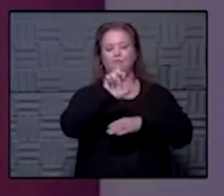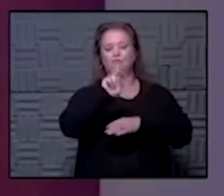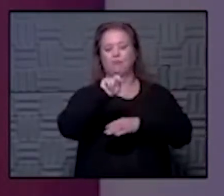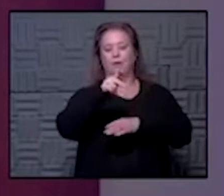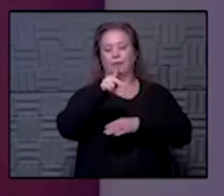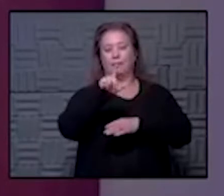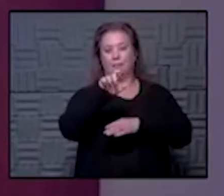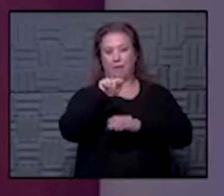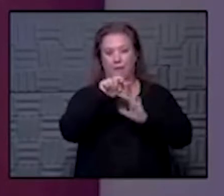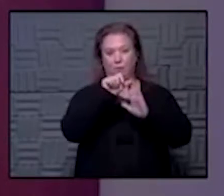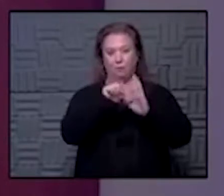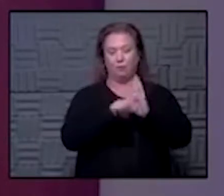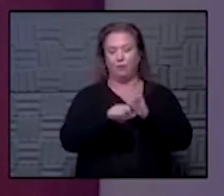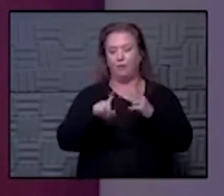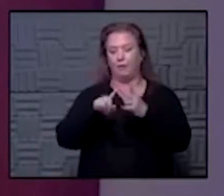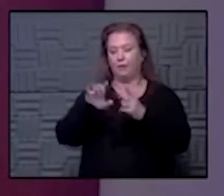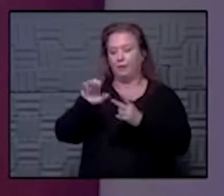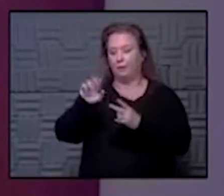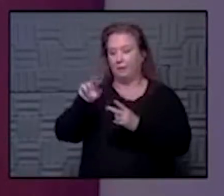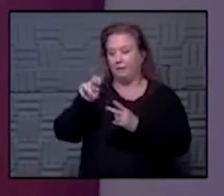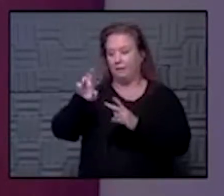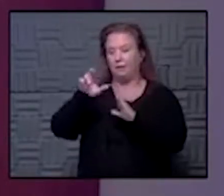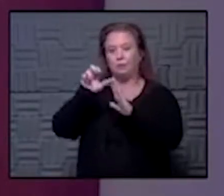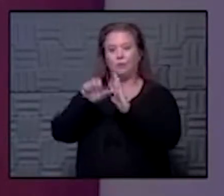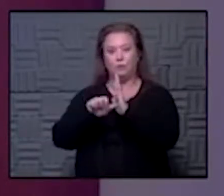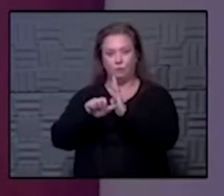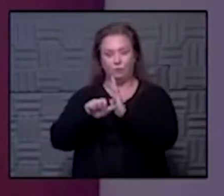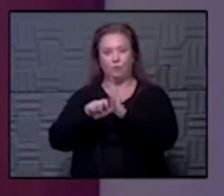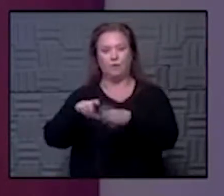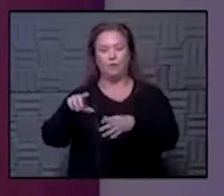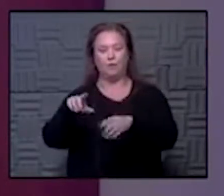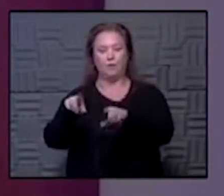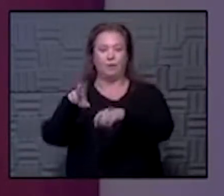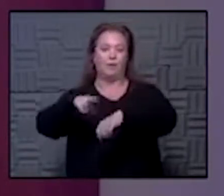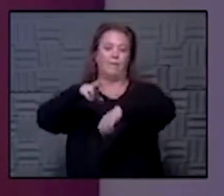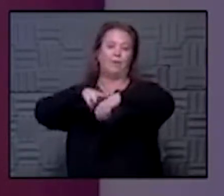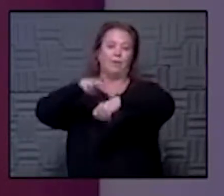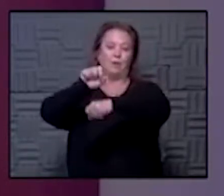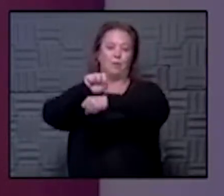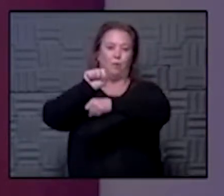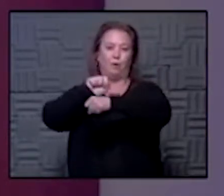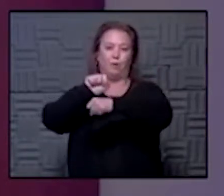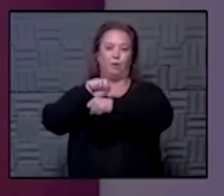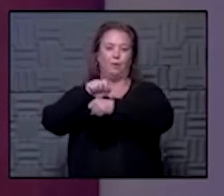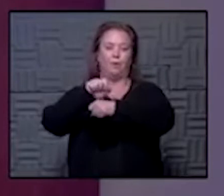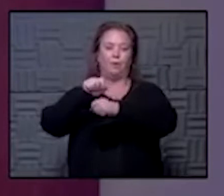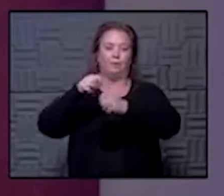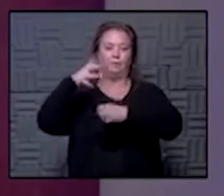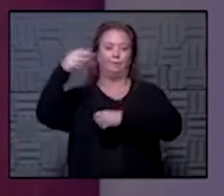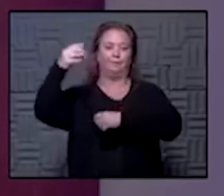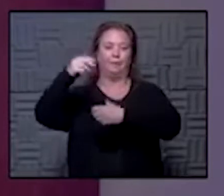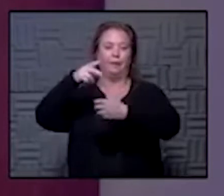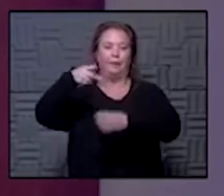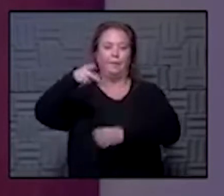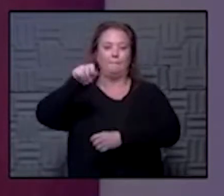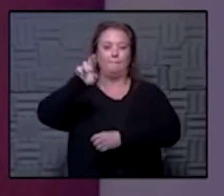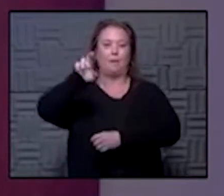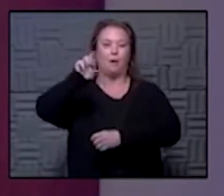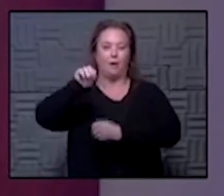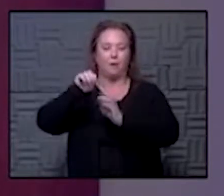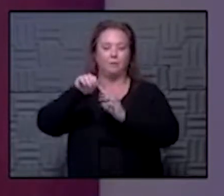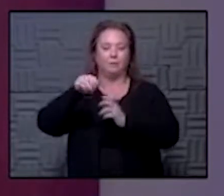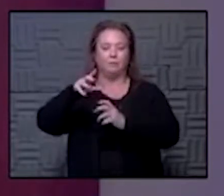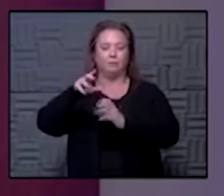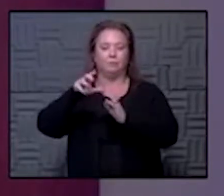and I also have cancer surgeries. And then, of course, I work with a great team in peri-op and procedural. And so it keeps me pretty busy.